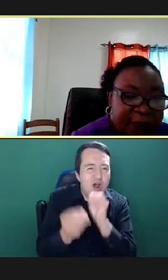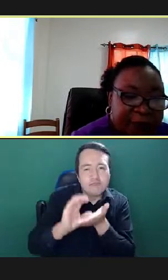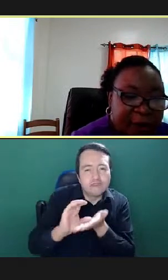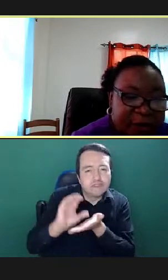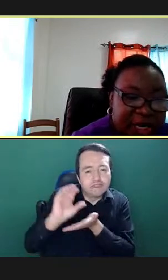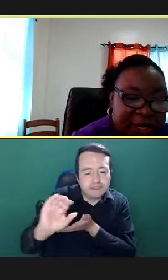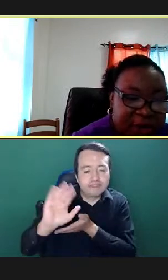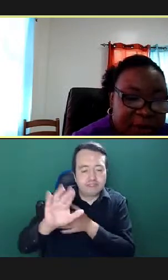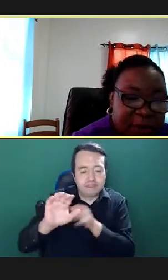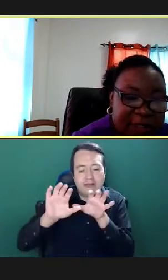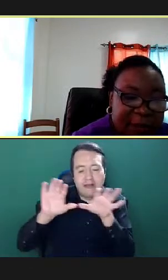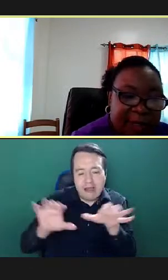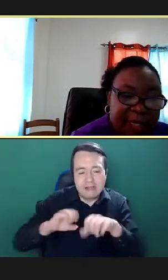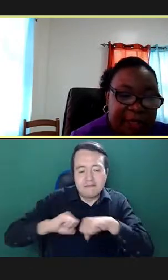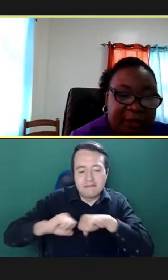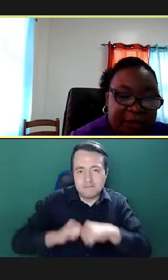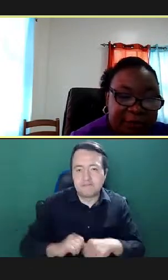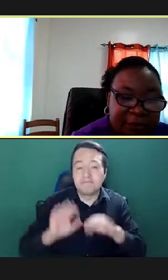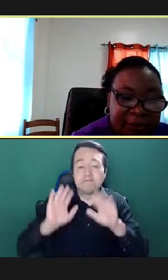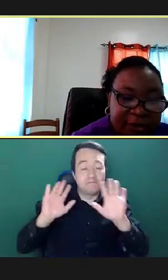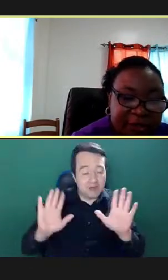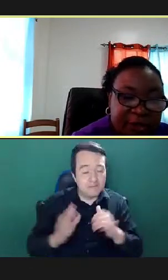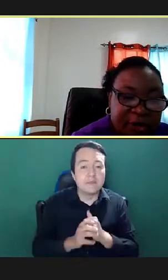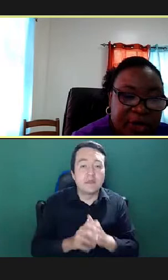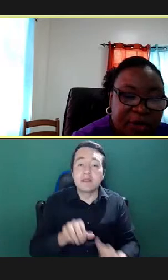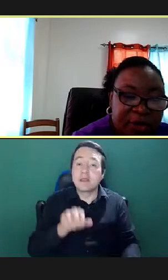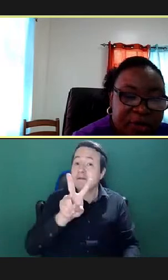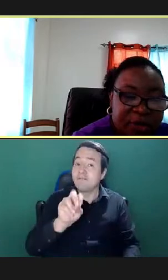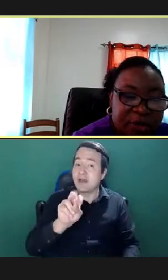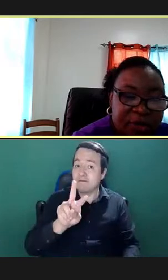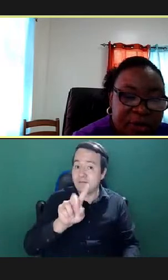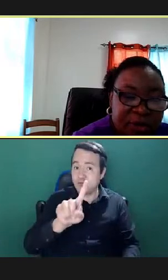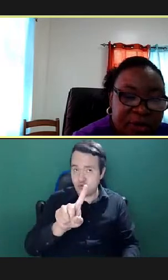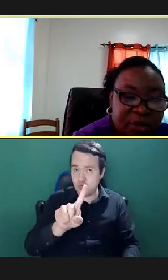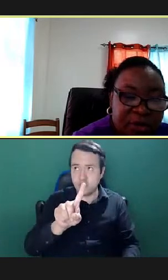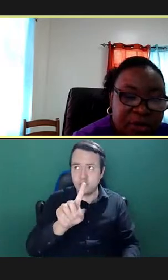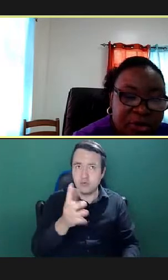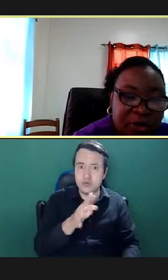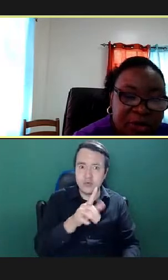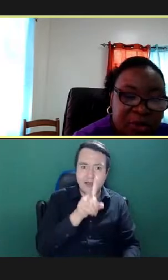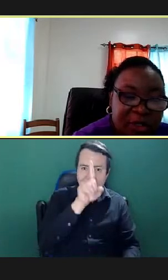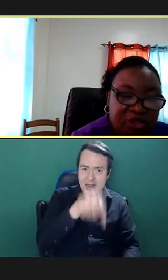2021, from January 1 to May 31st,